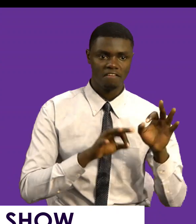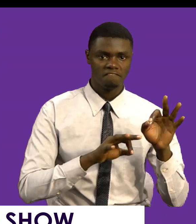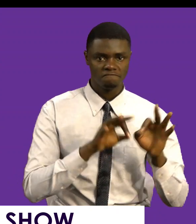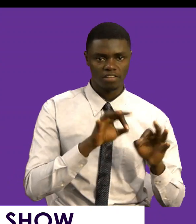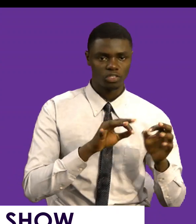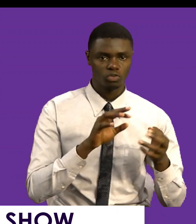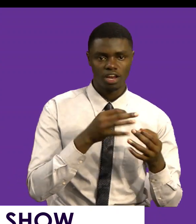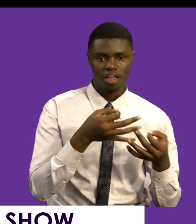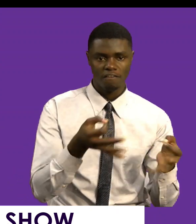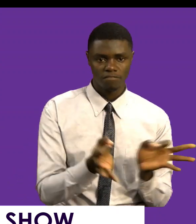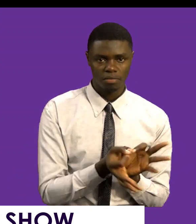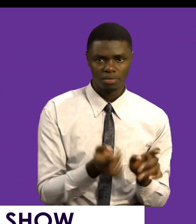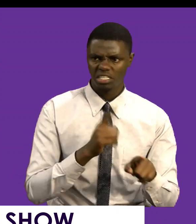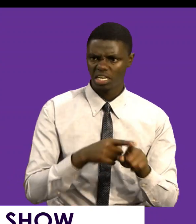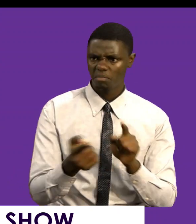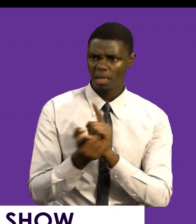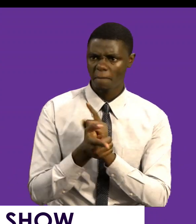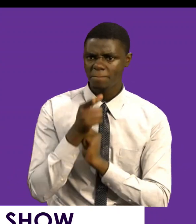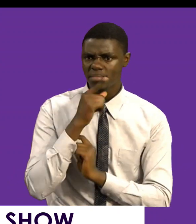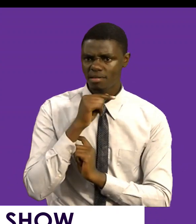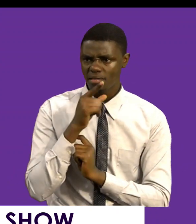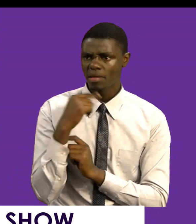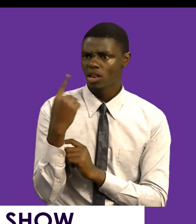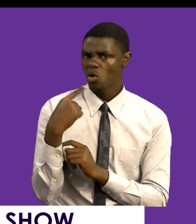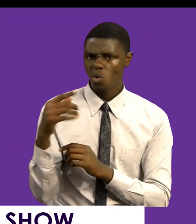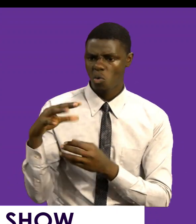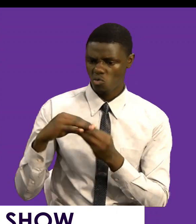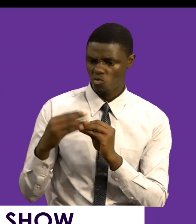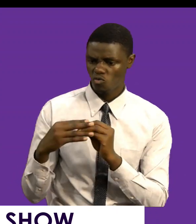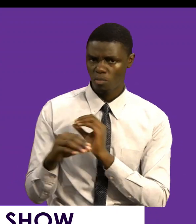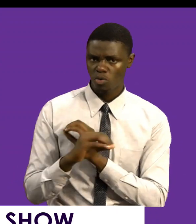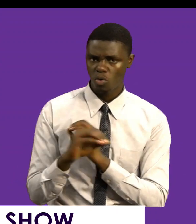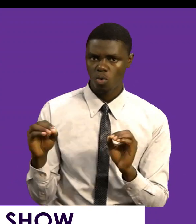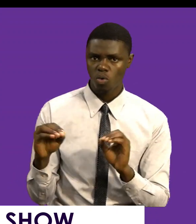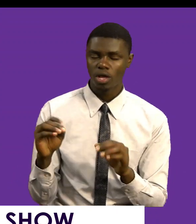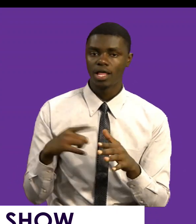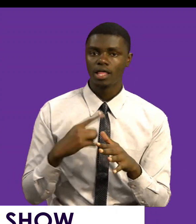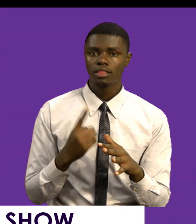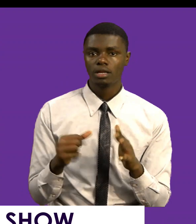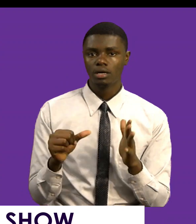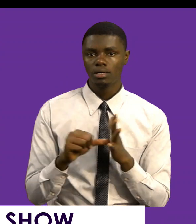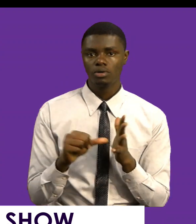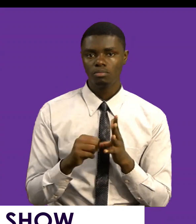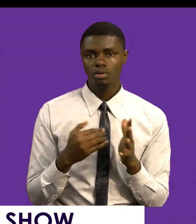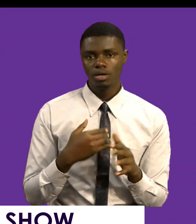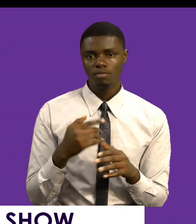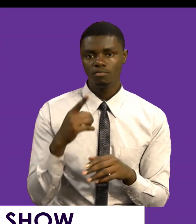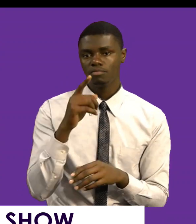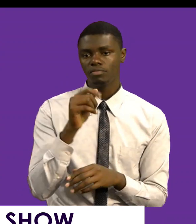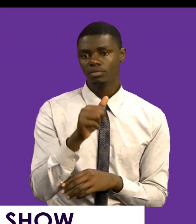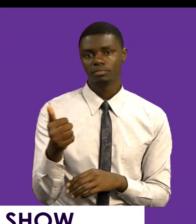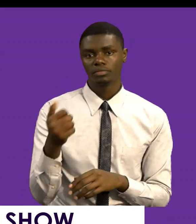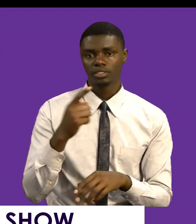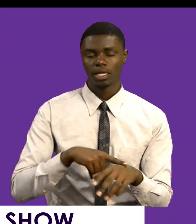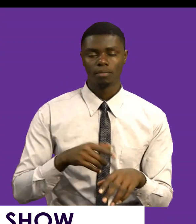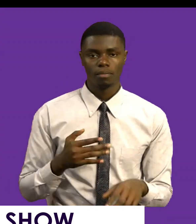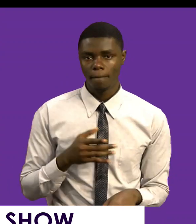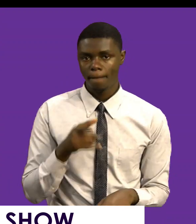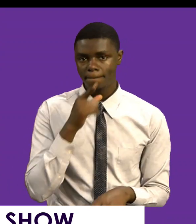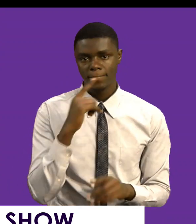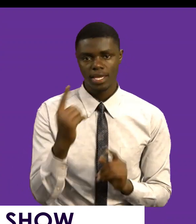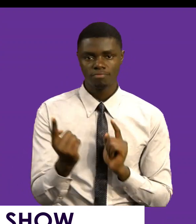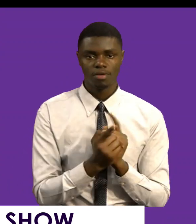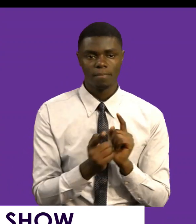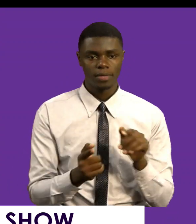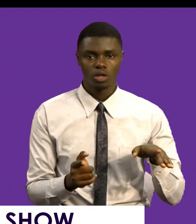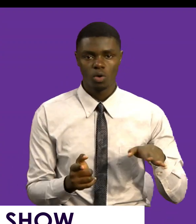families. But when they meet men who've not been formed, then there's a problem. And on the other side, when the men meet the women who have